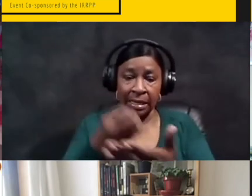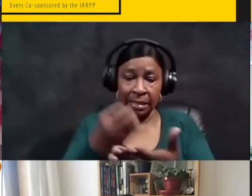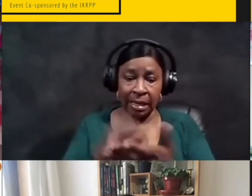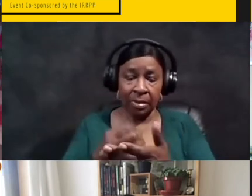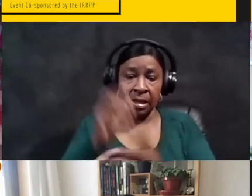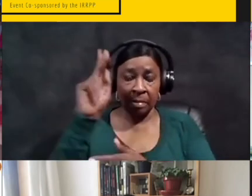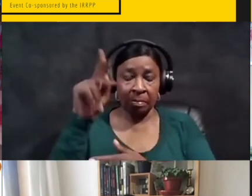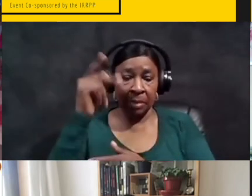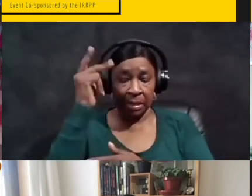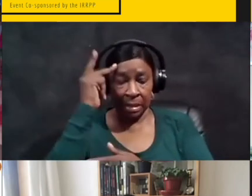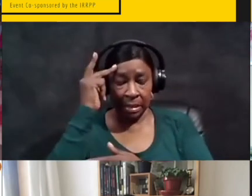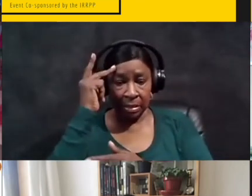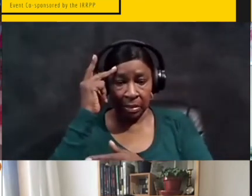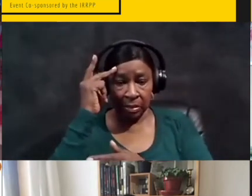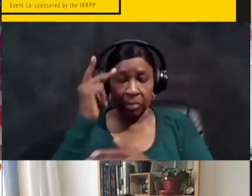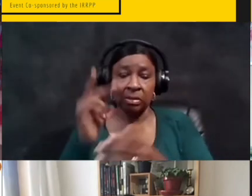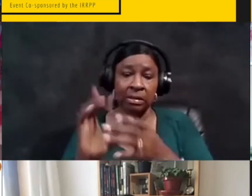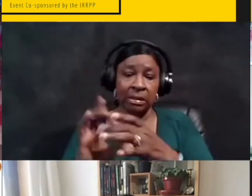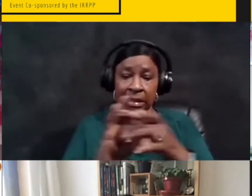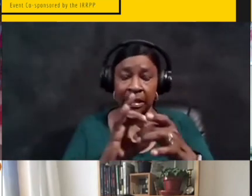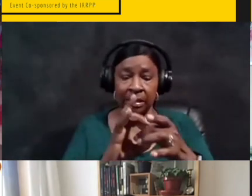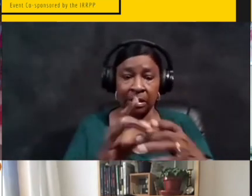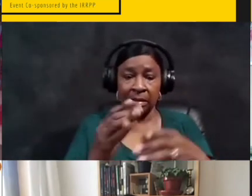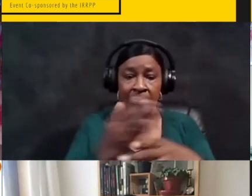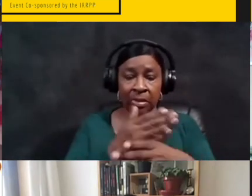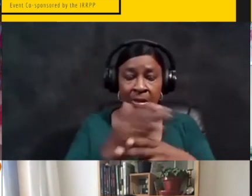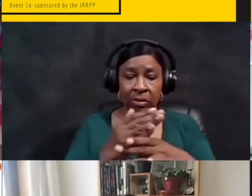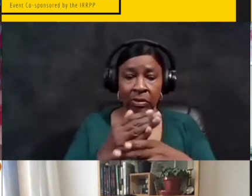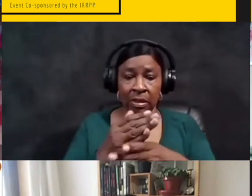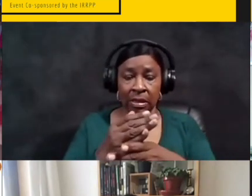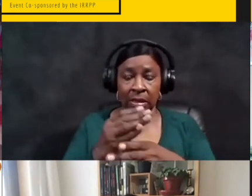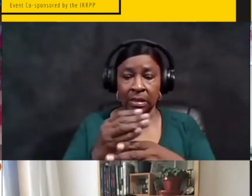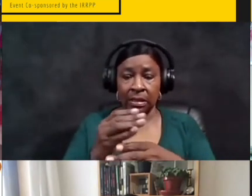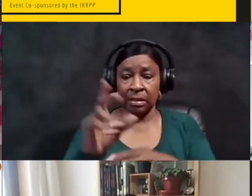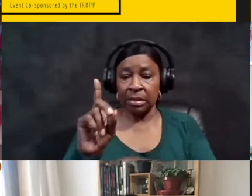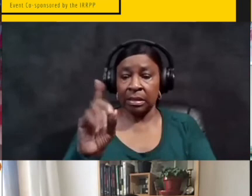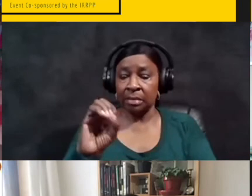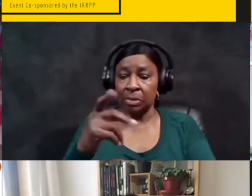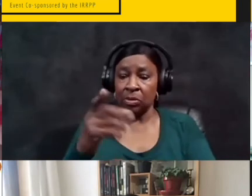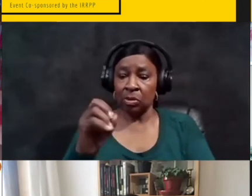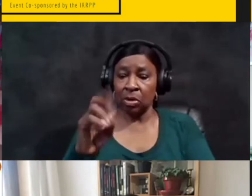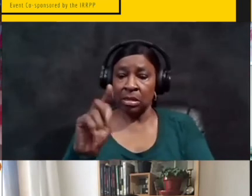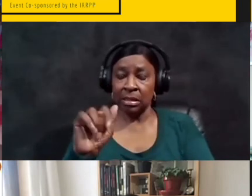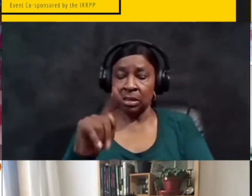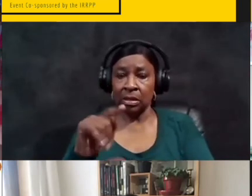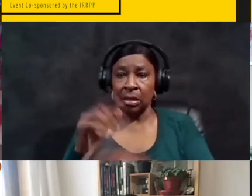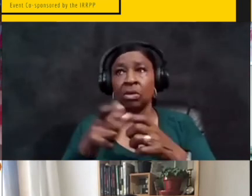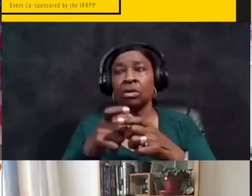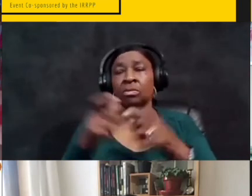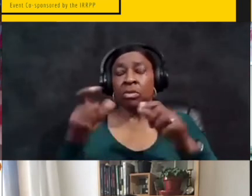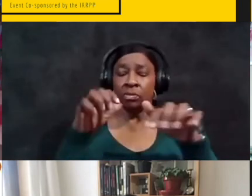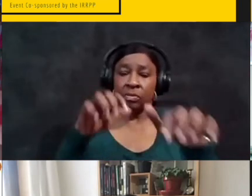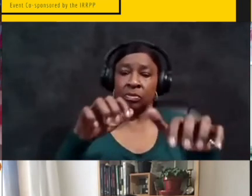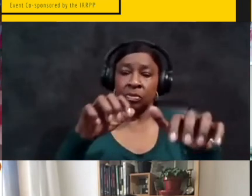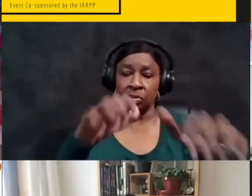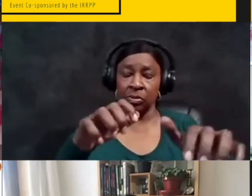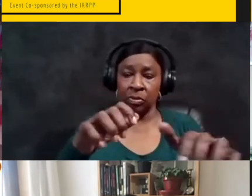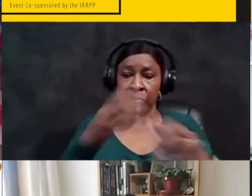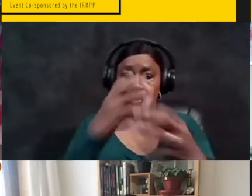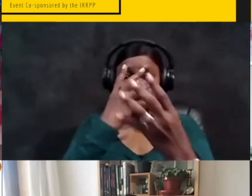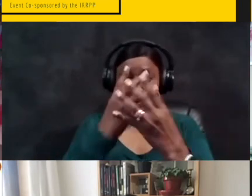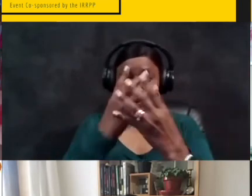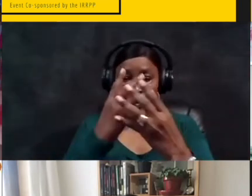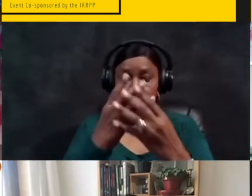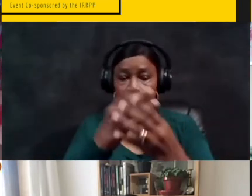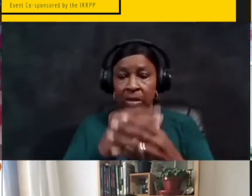connections between the detention, deportation, and mass incarceration. And she's the author of the award-winning book, From